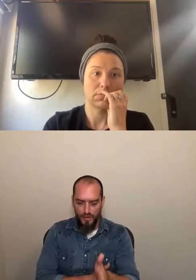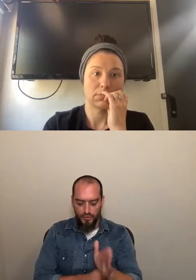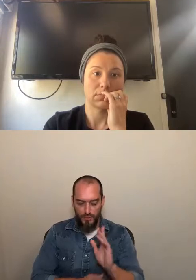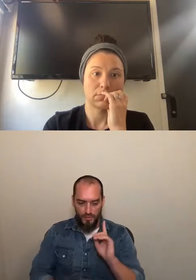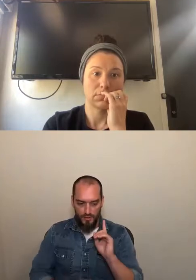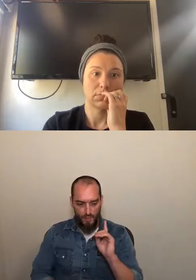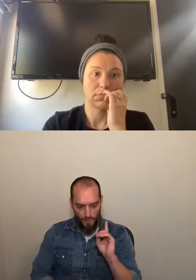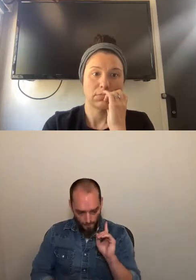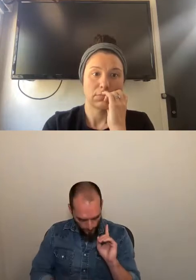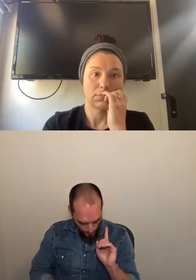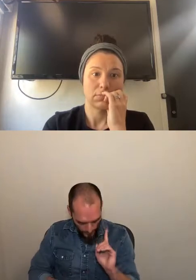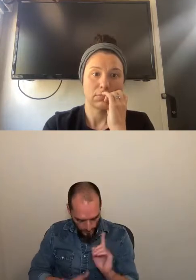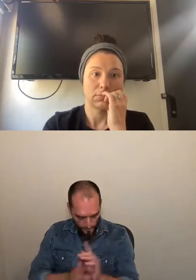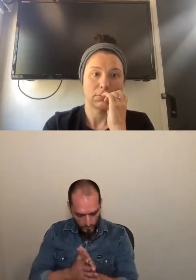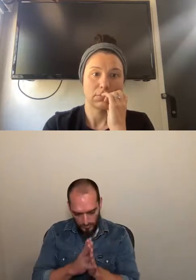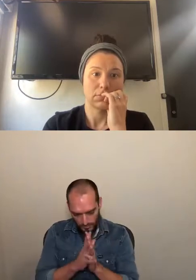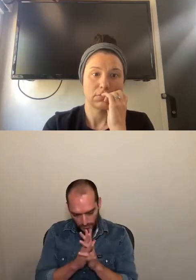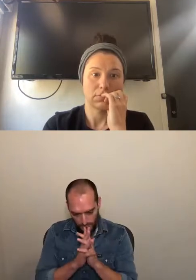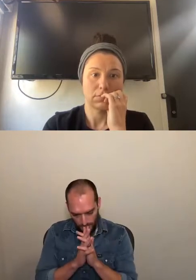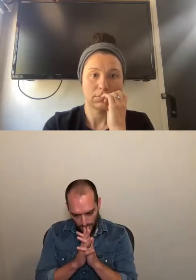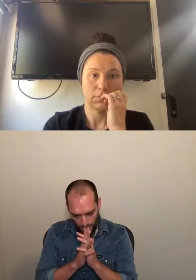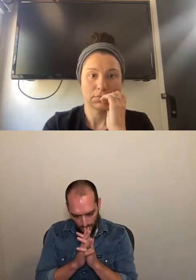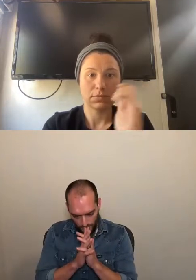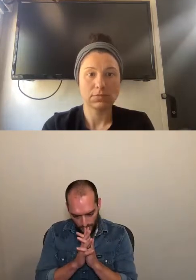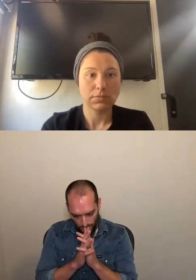Yes, I agree. But